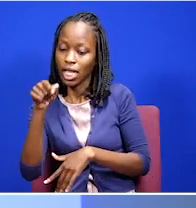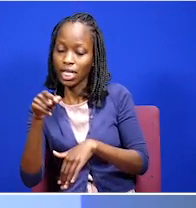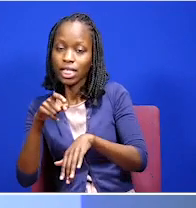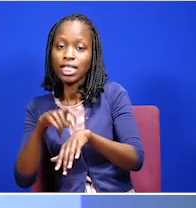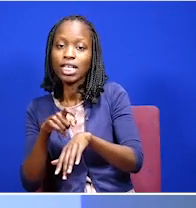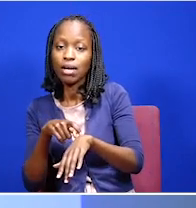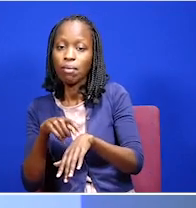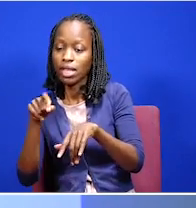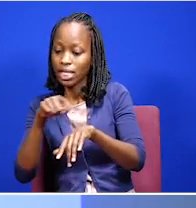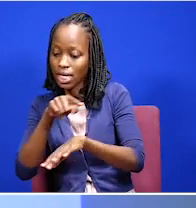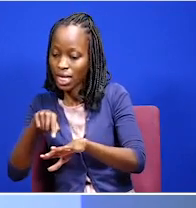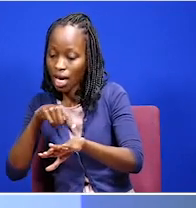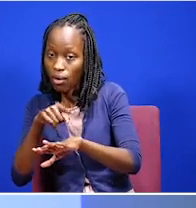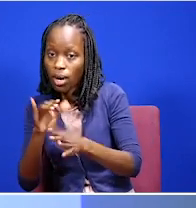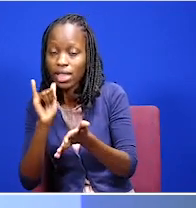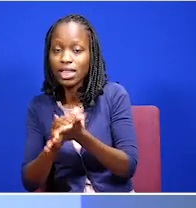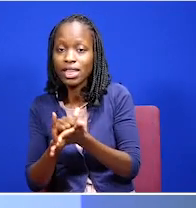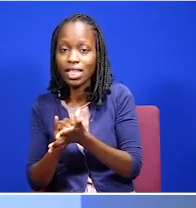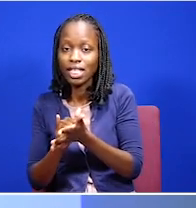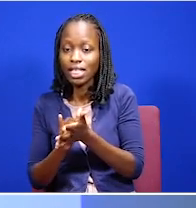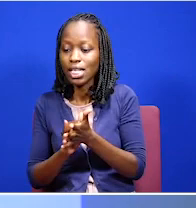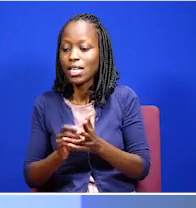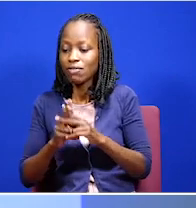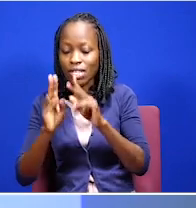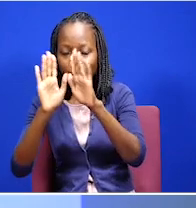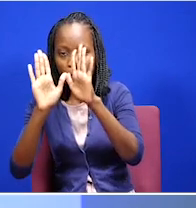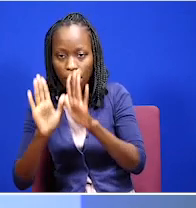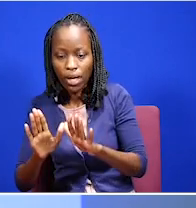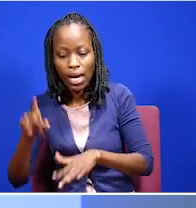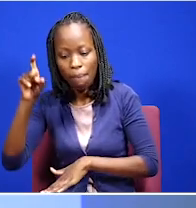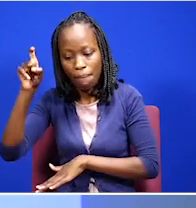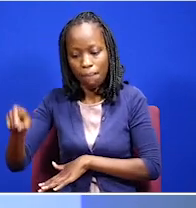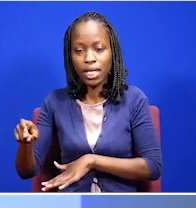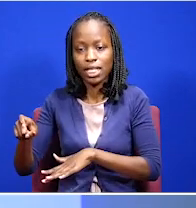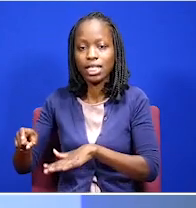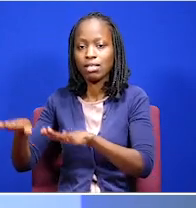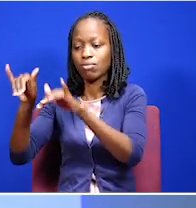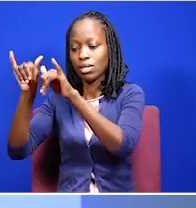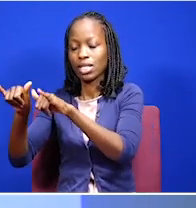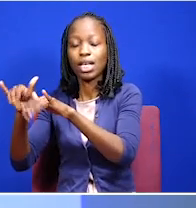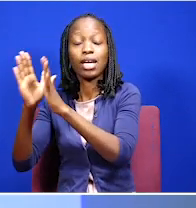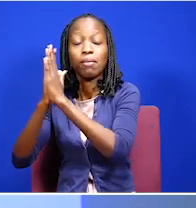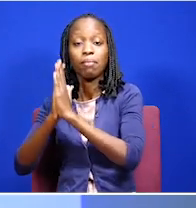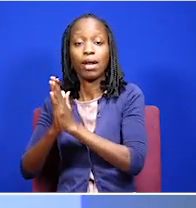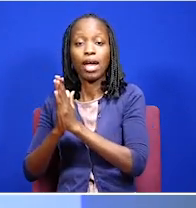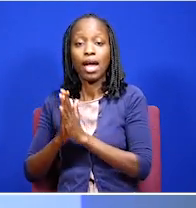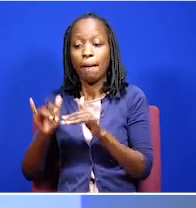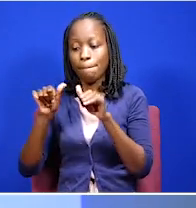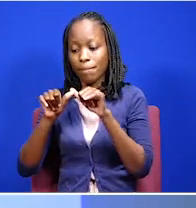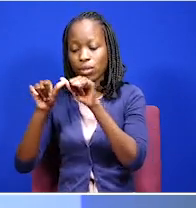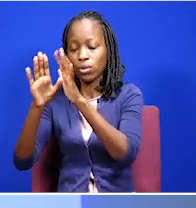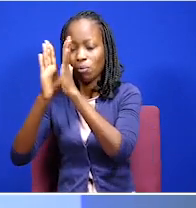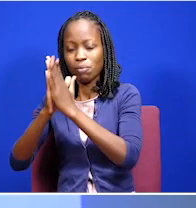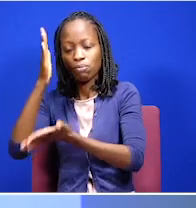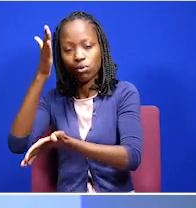so Christ said, this is the hour that is going very decisive. I